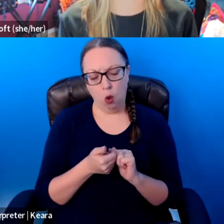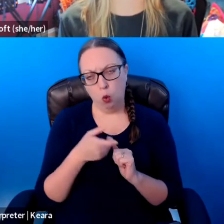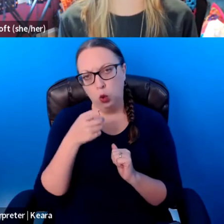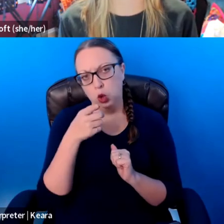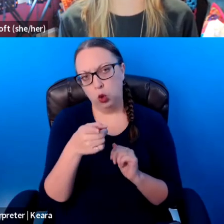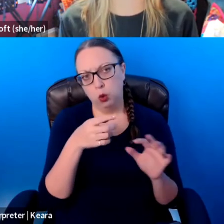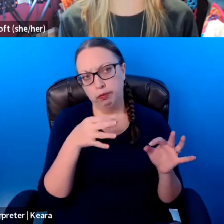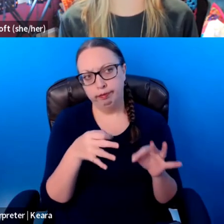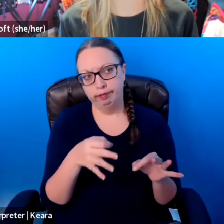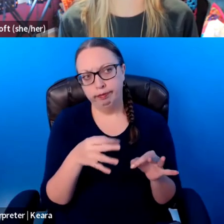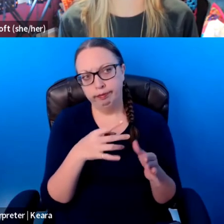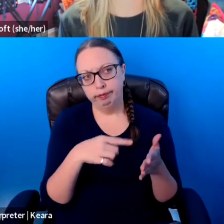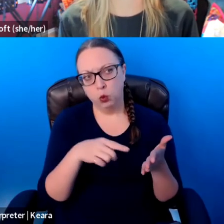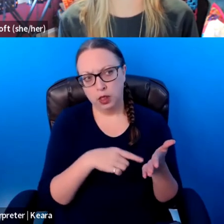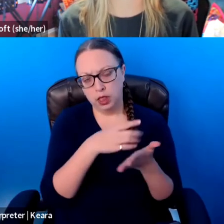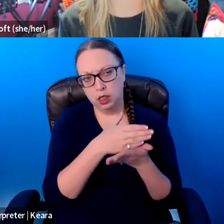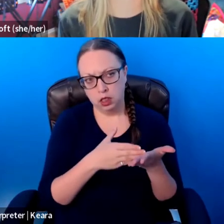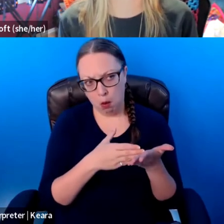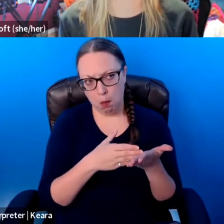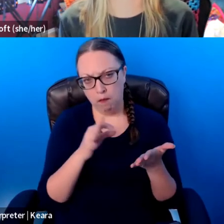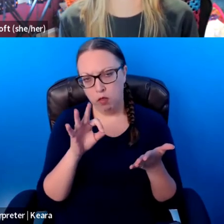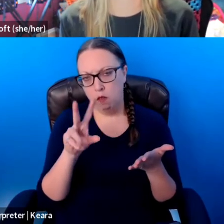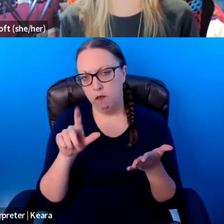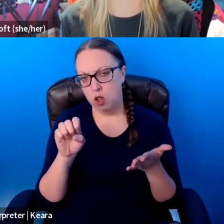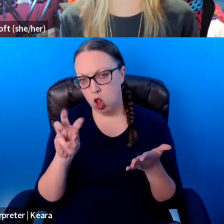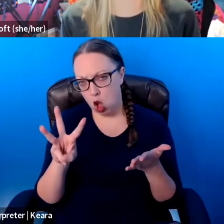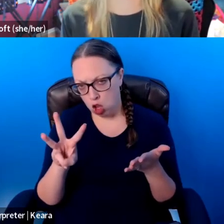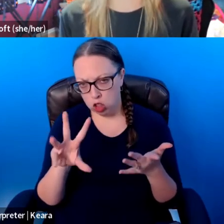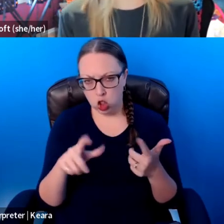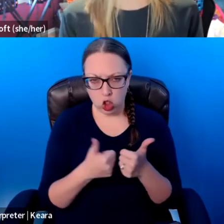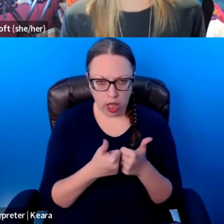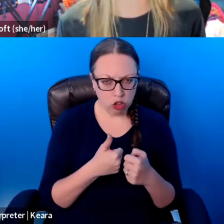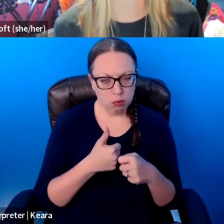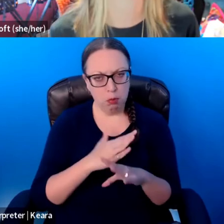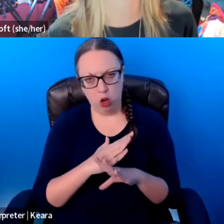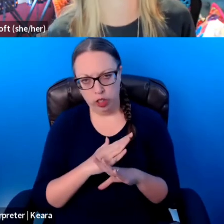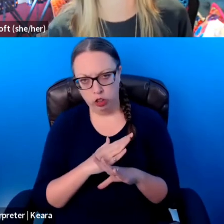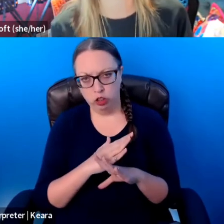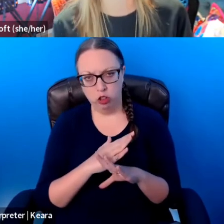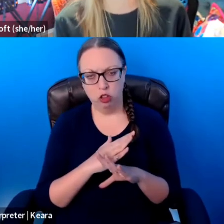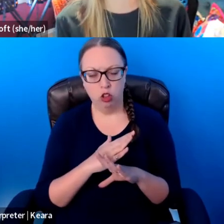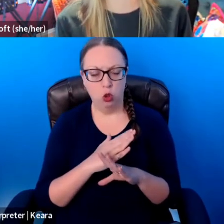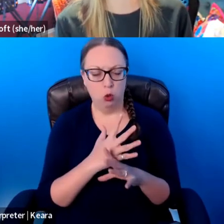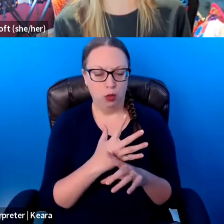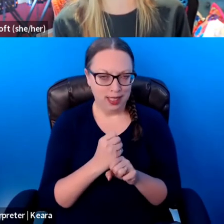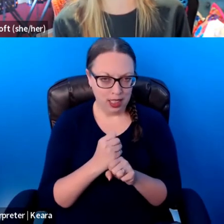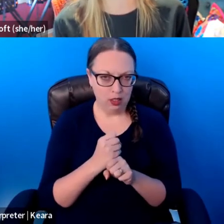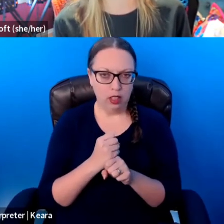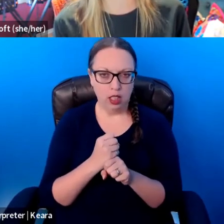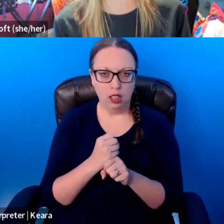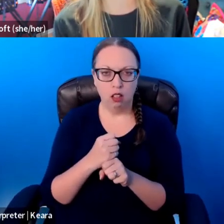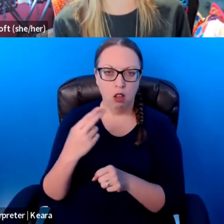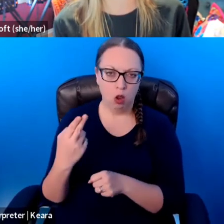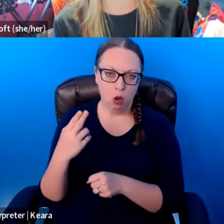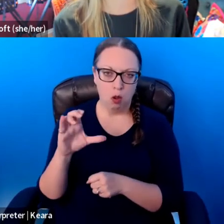the flaws or the challenges and barriers to receiving, you know, to having met needs and with home and community-based services in New Jersey, and